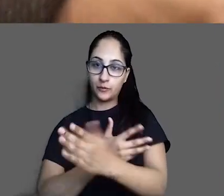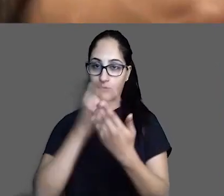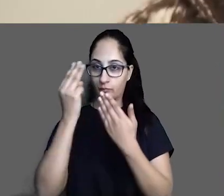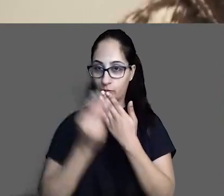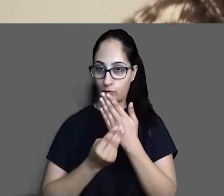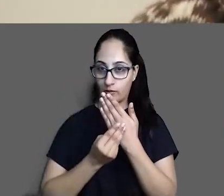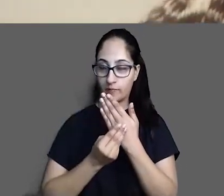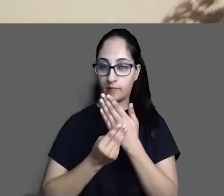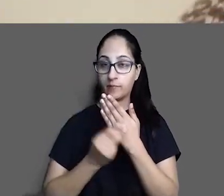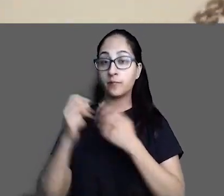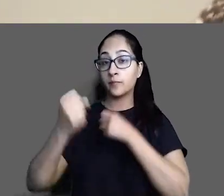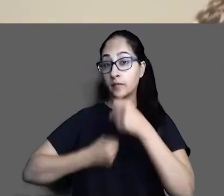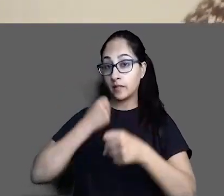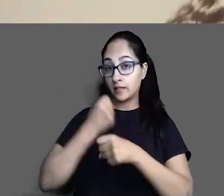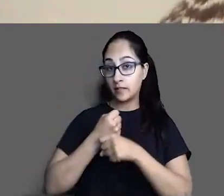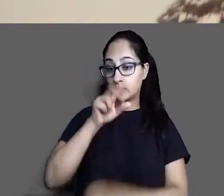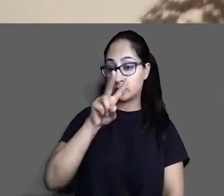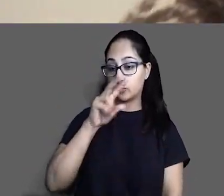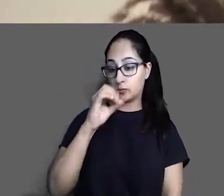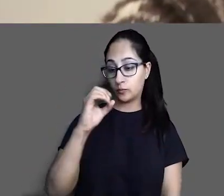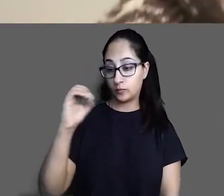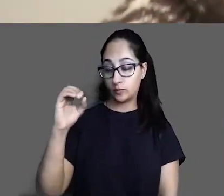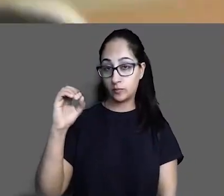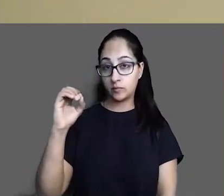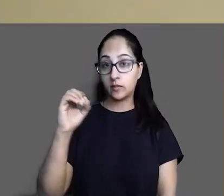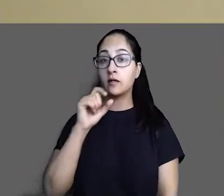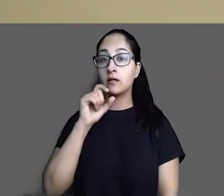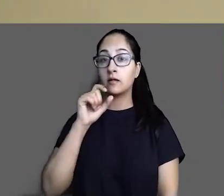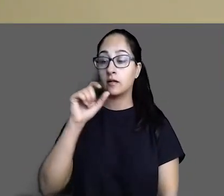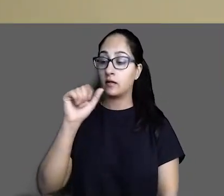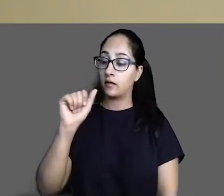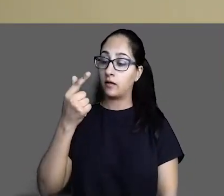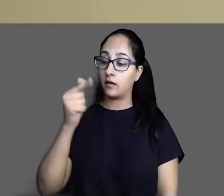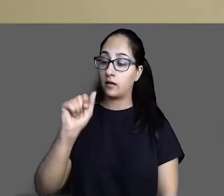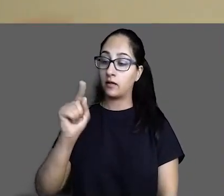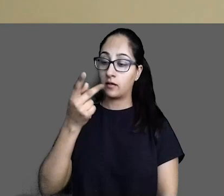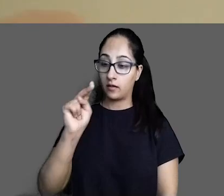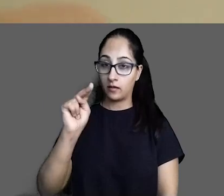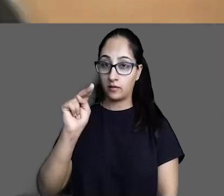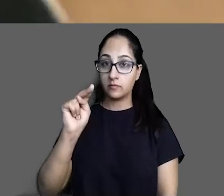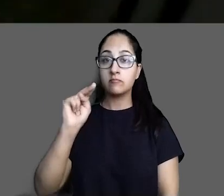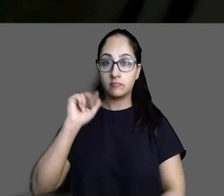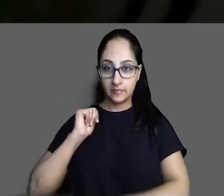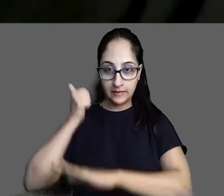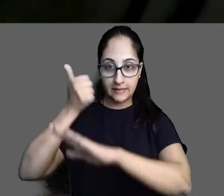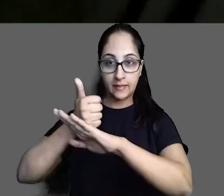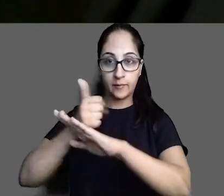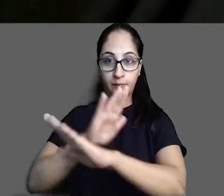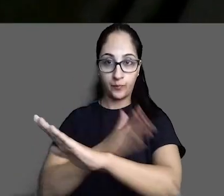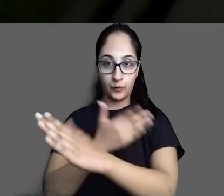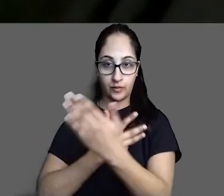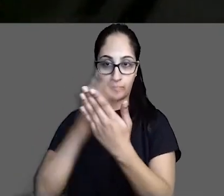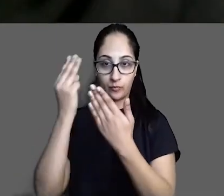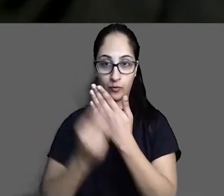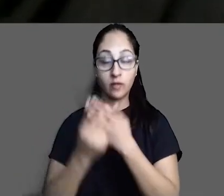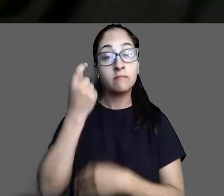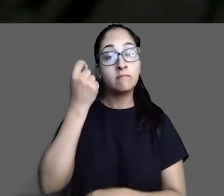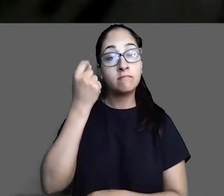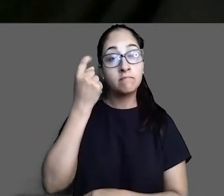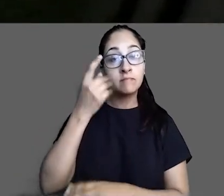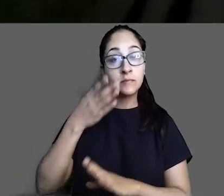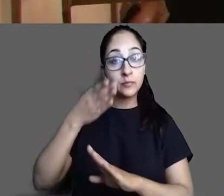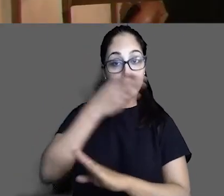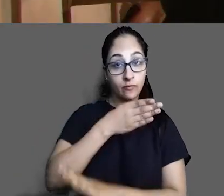in 2000, in the year 2000. And what happened back in late 90s and early 2000 is that AKDN as a